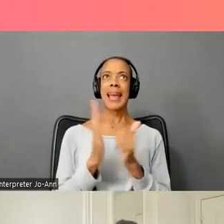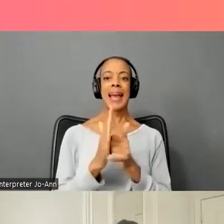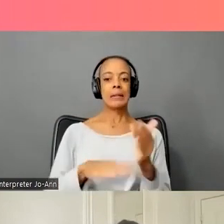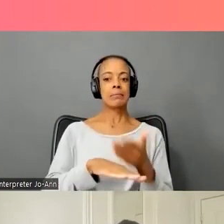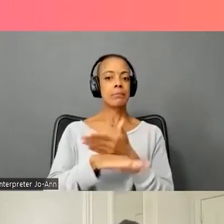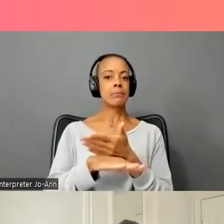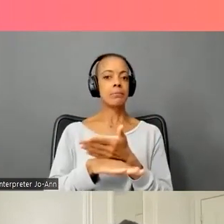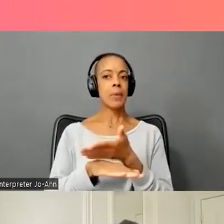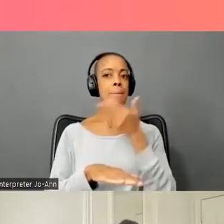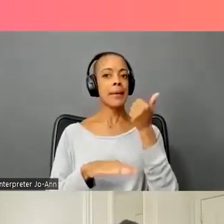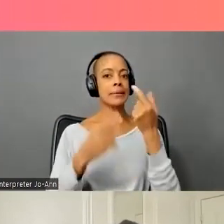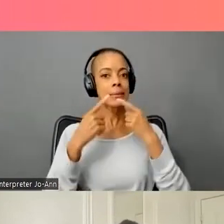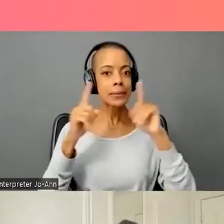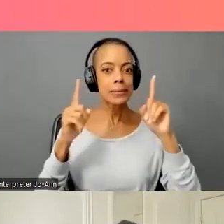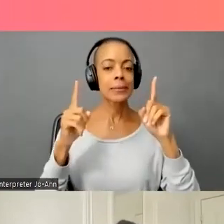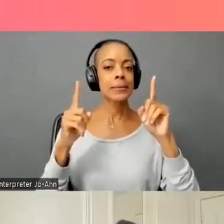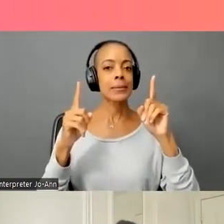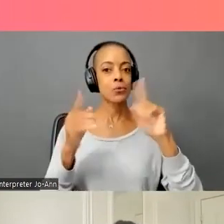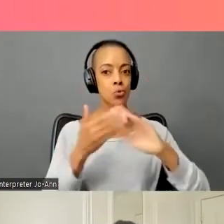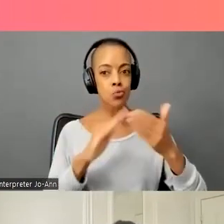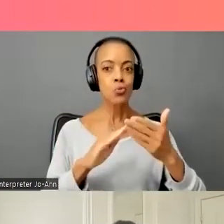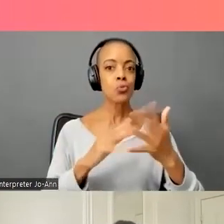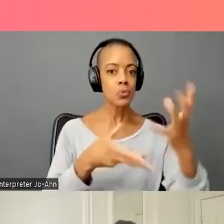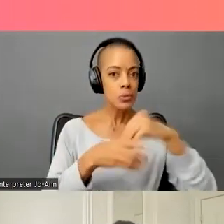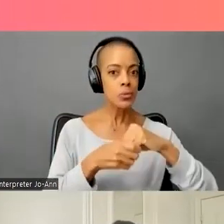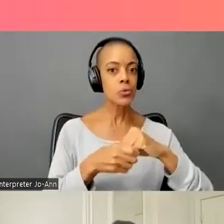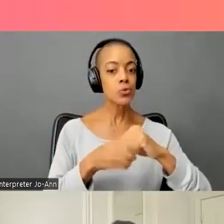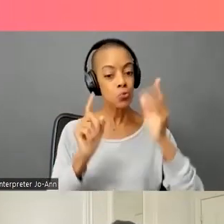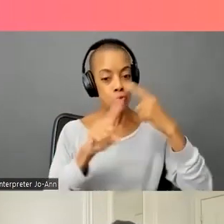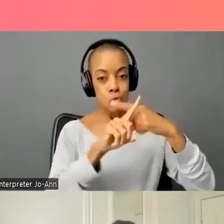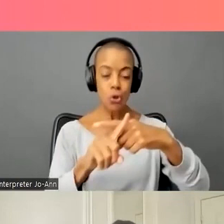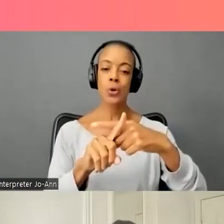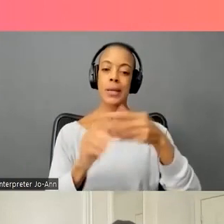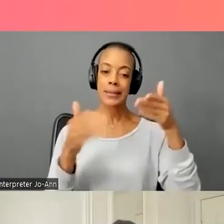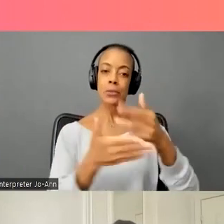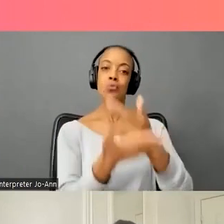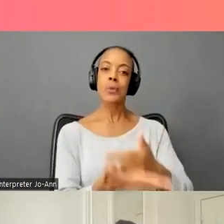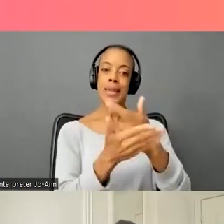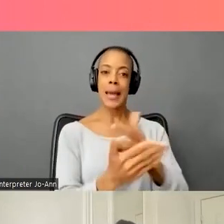community integration to target rehab interventions?